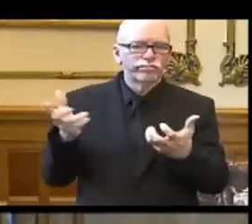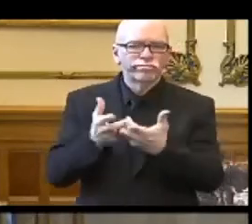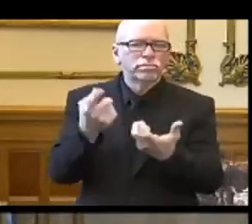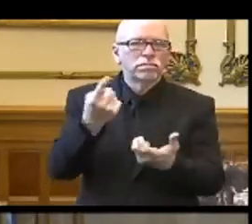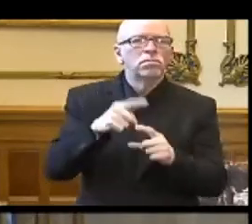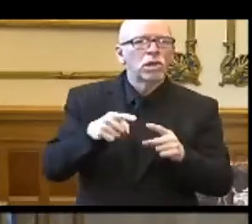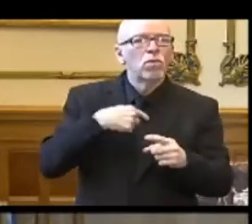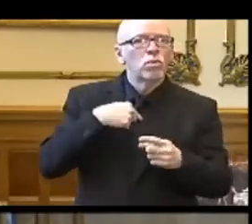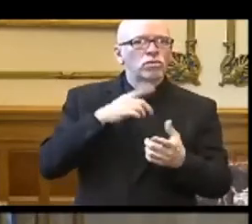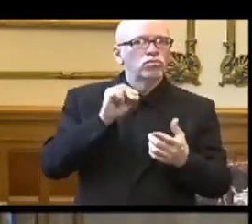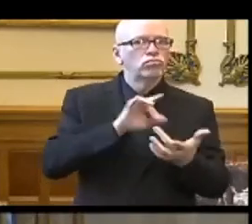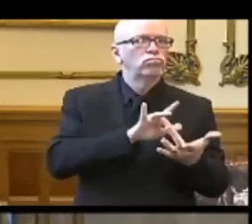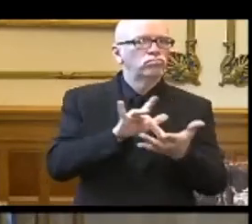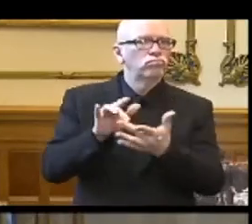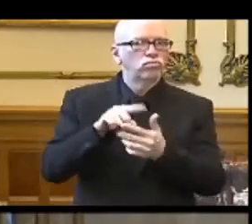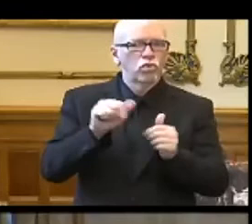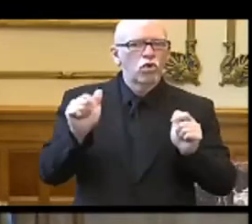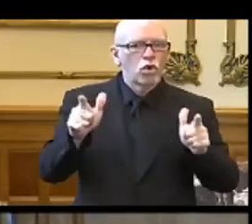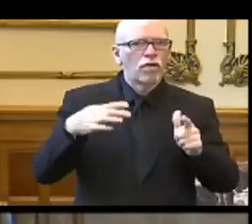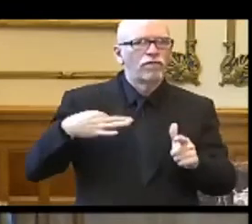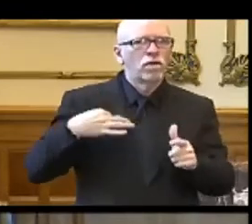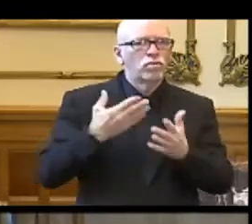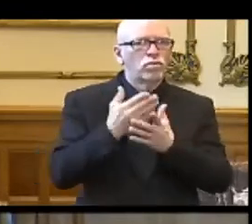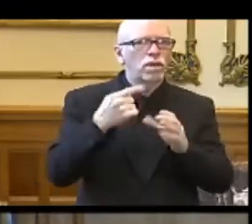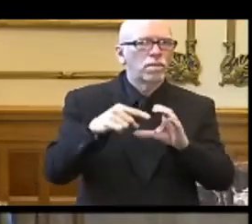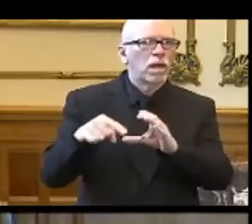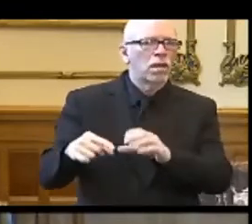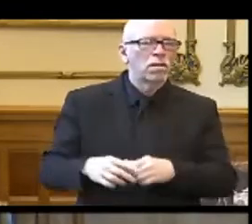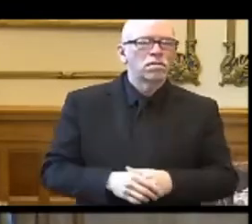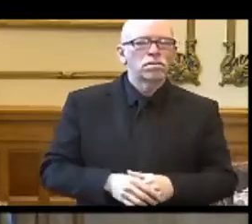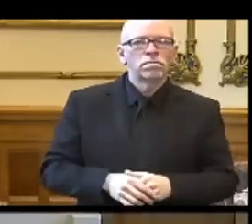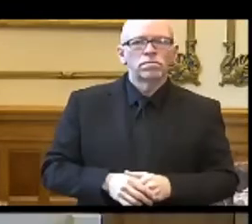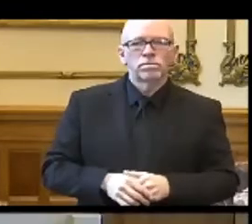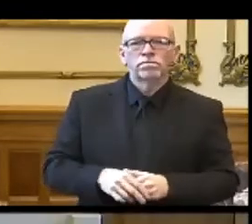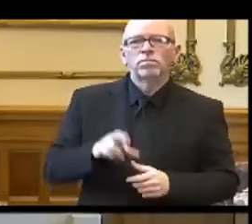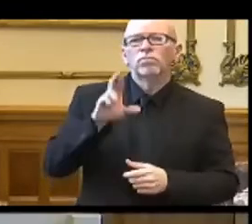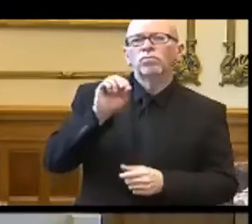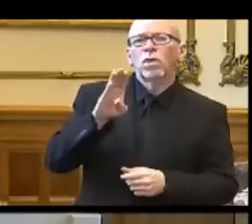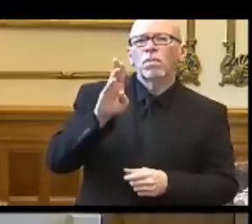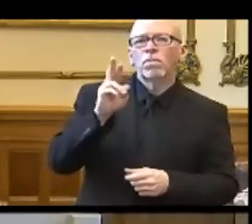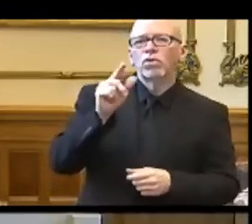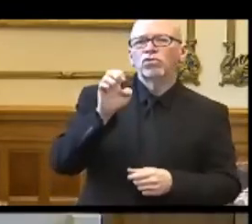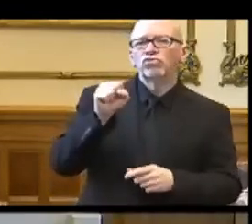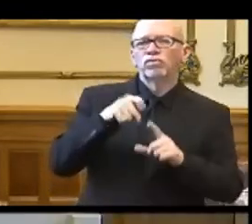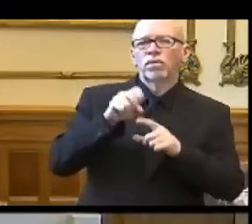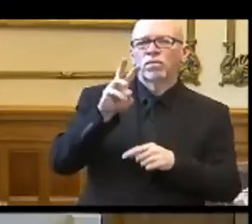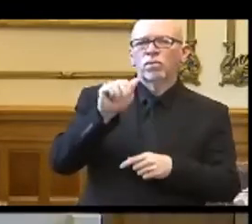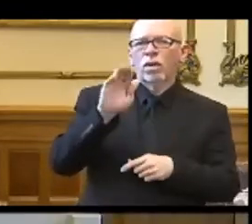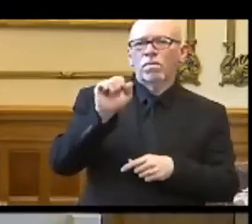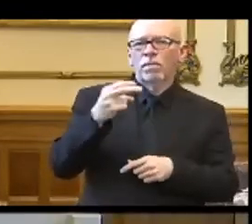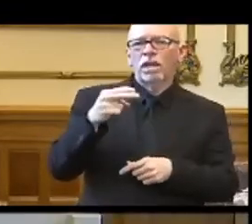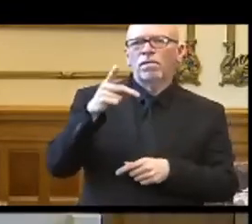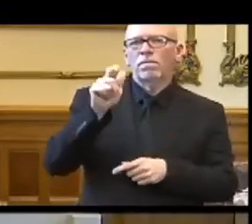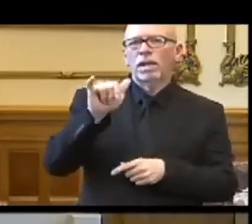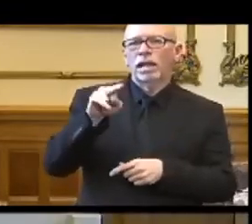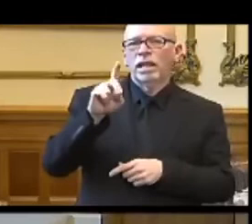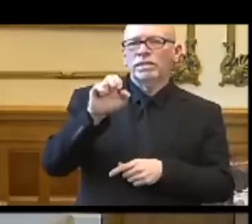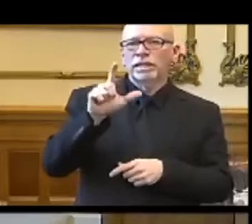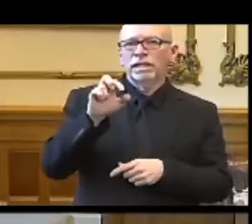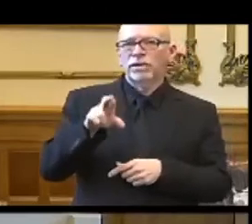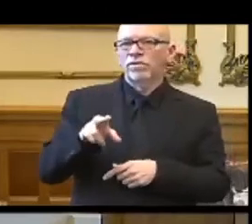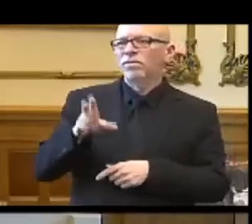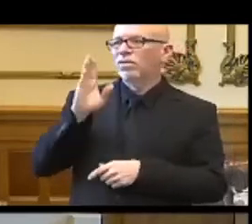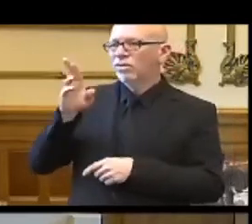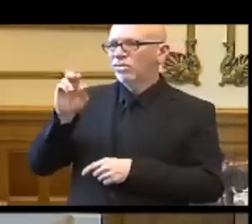reaching back to every individual through email. Rob Burgess, the Wabash Plain Dealer. Hello, Rob. How are